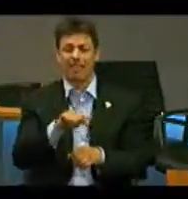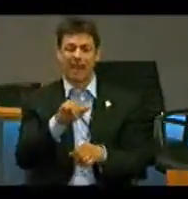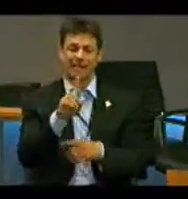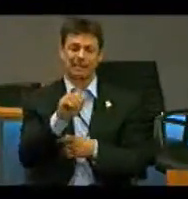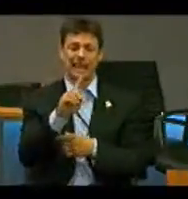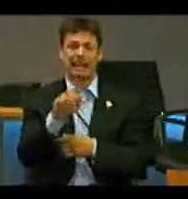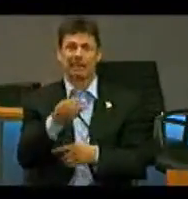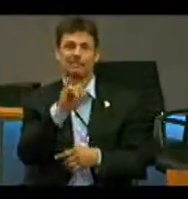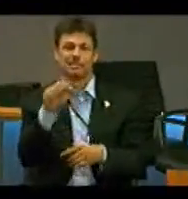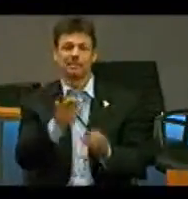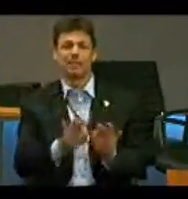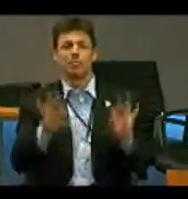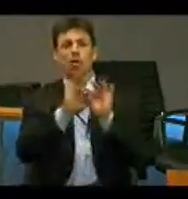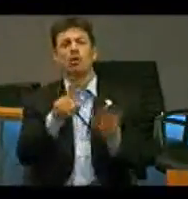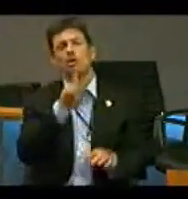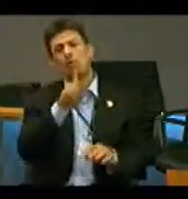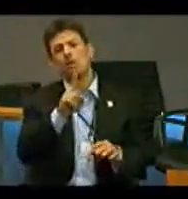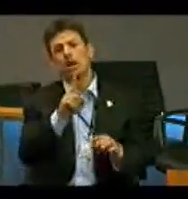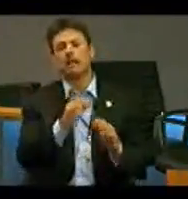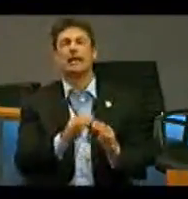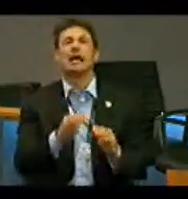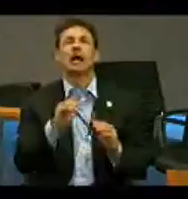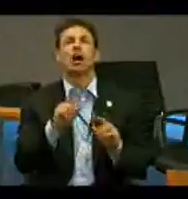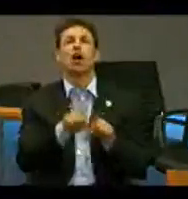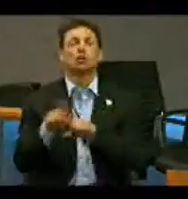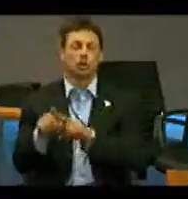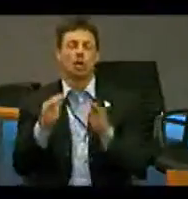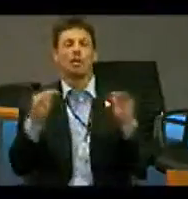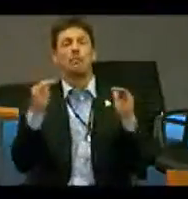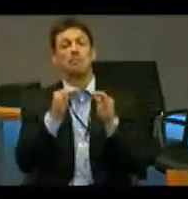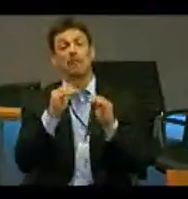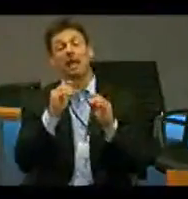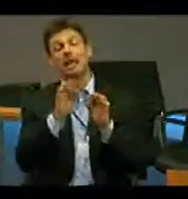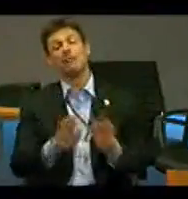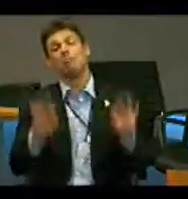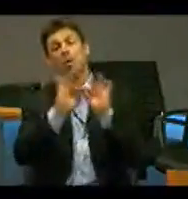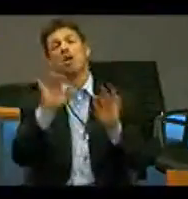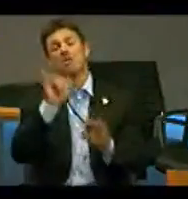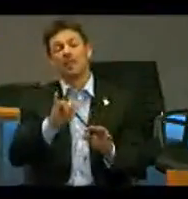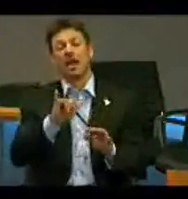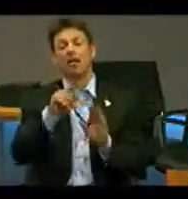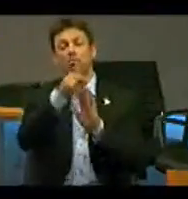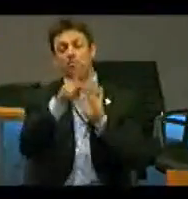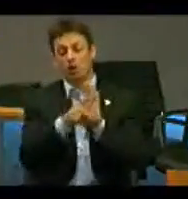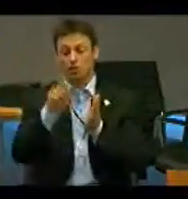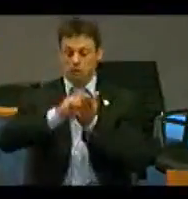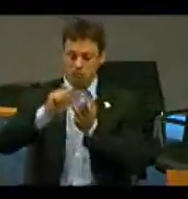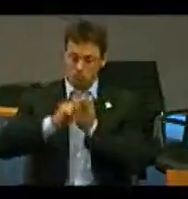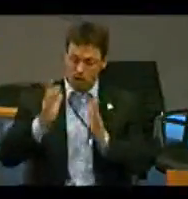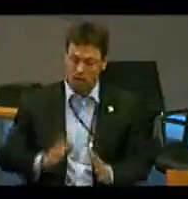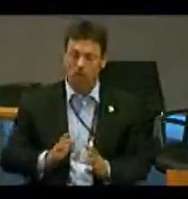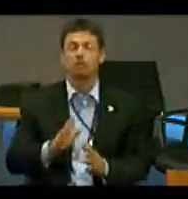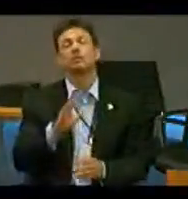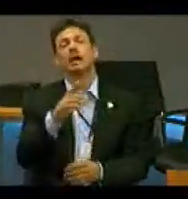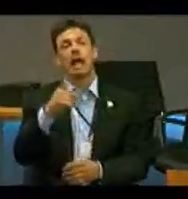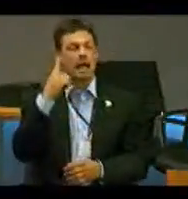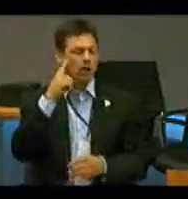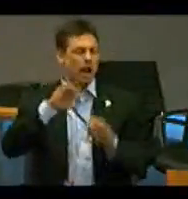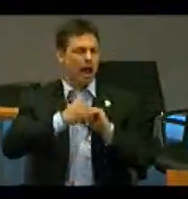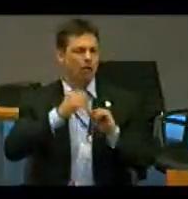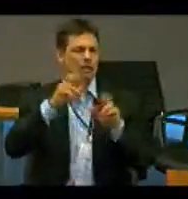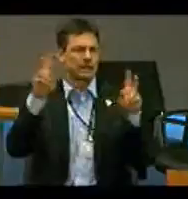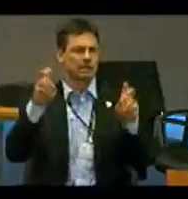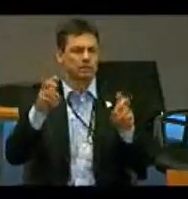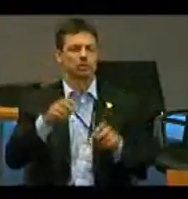extremely important, it is equally imperative that policymakers and researchers writing about these issues hear how these issues